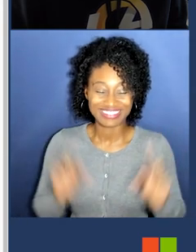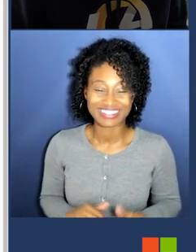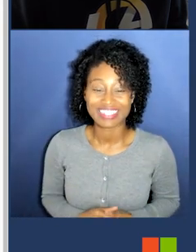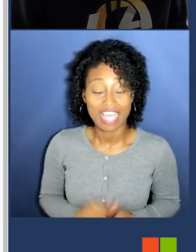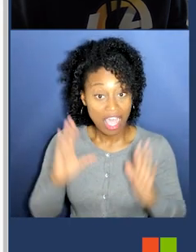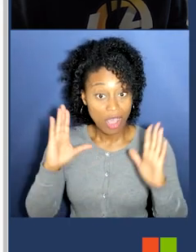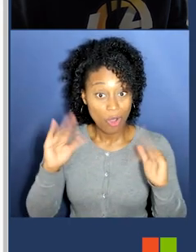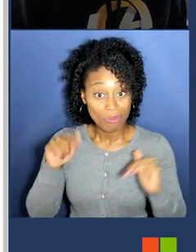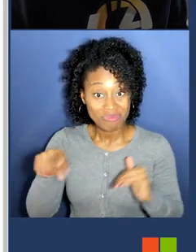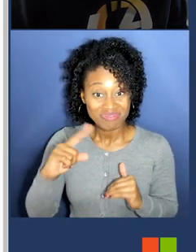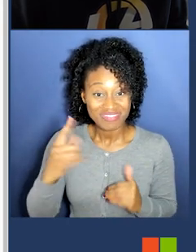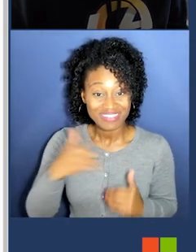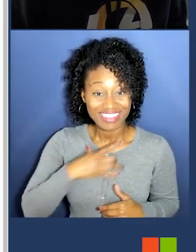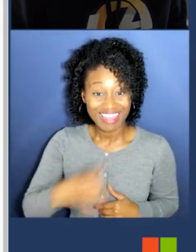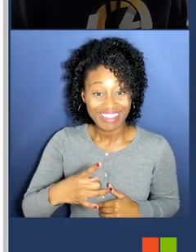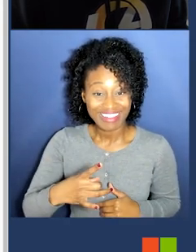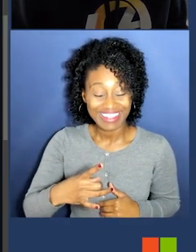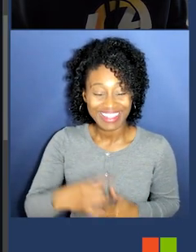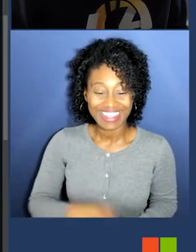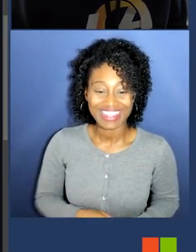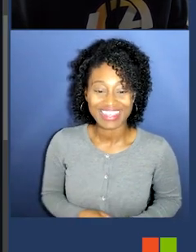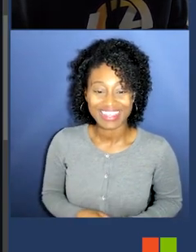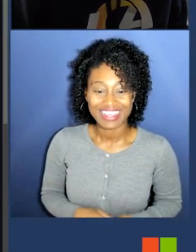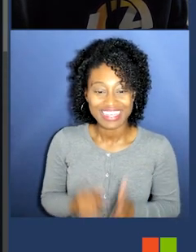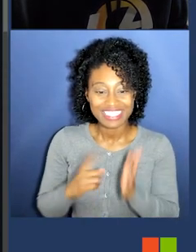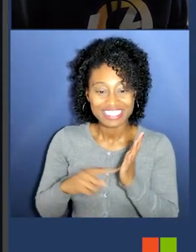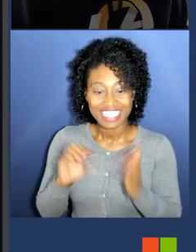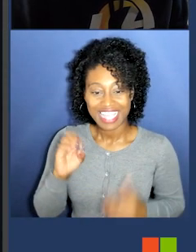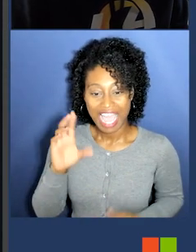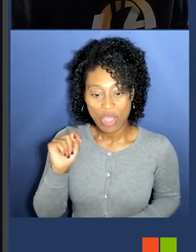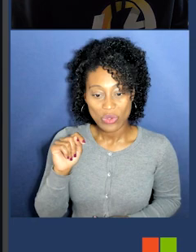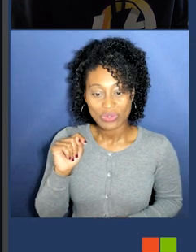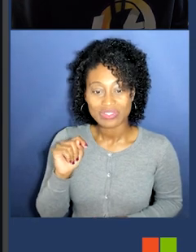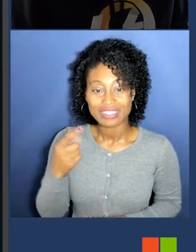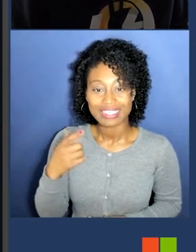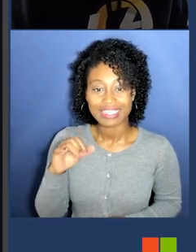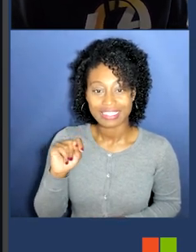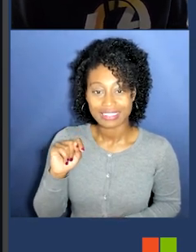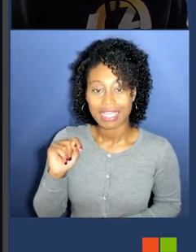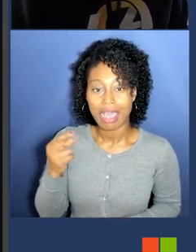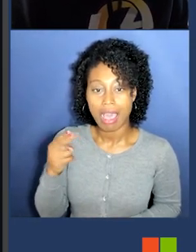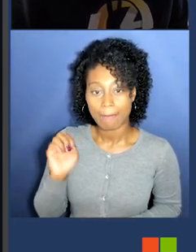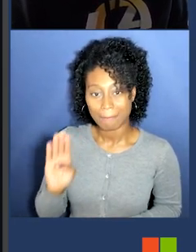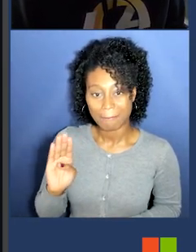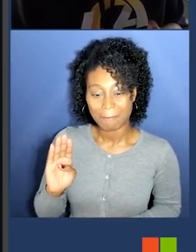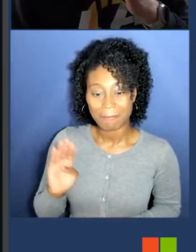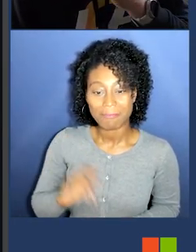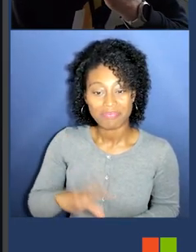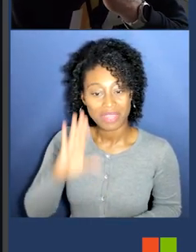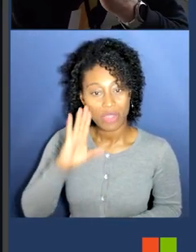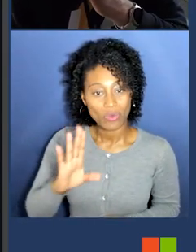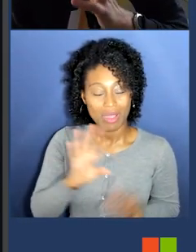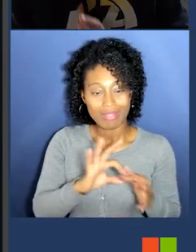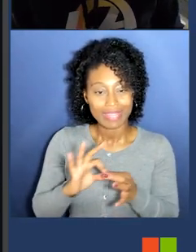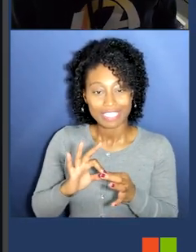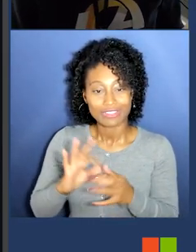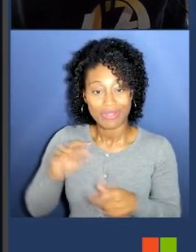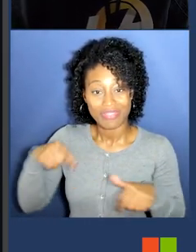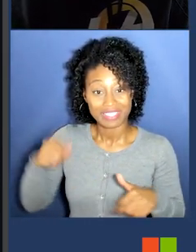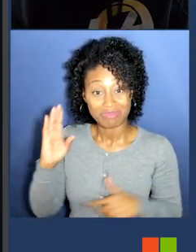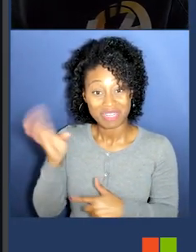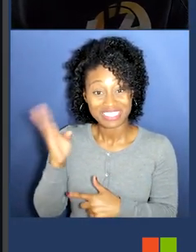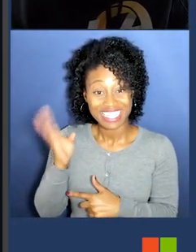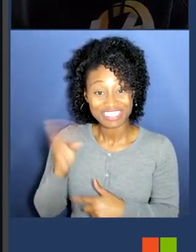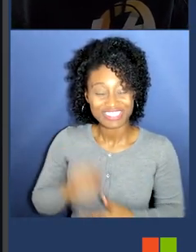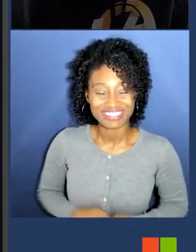Hope you like it. I hope you like it. Check out the GitHub. I will link this back in the presentation.